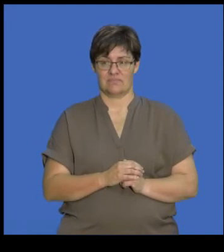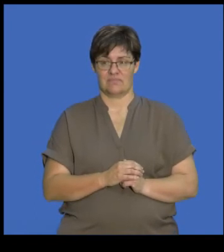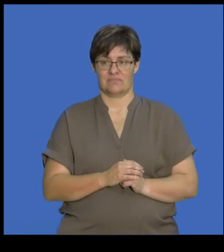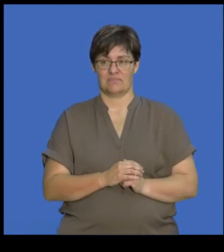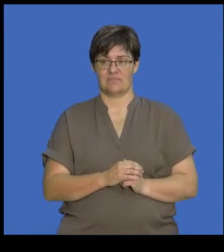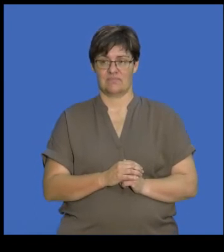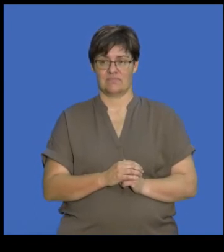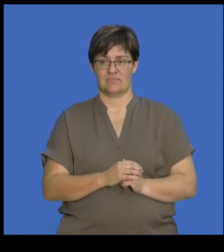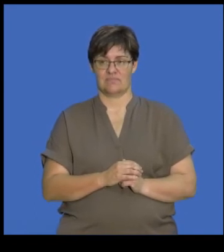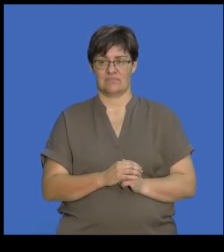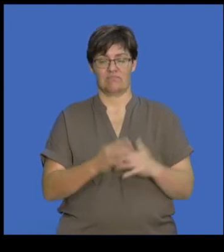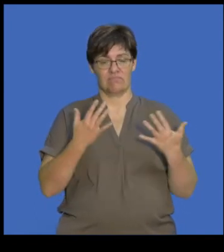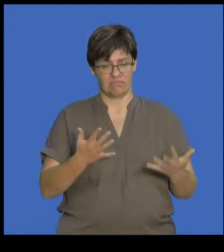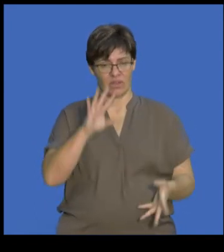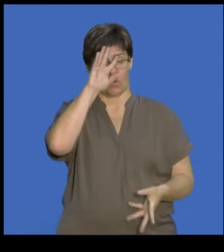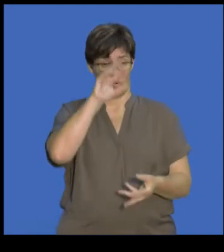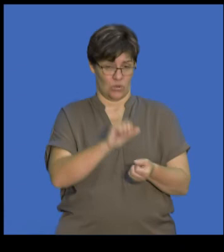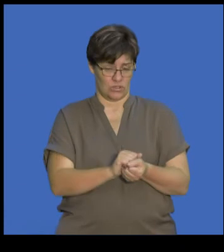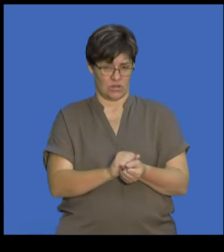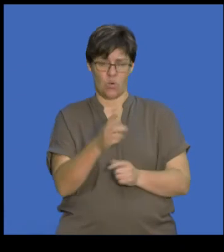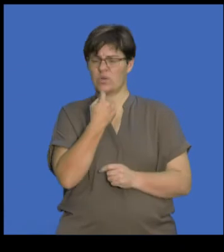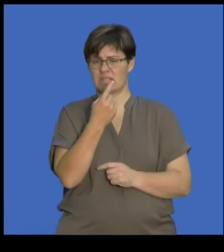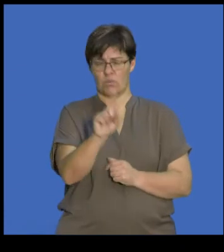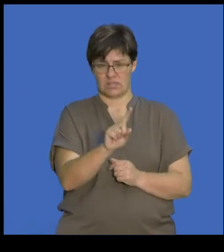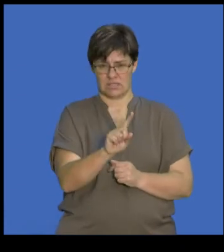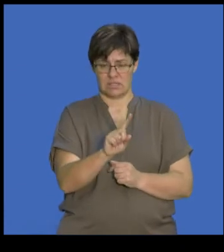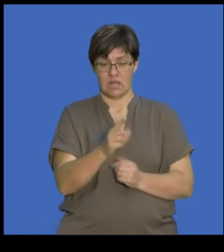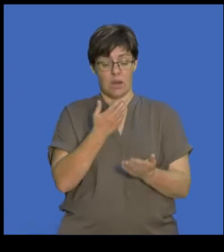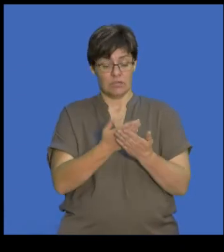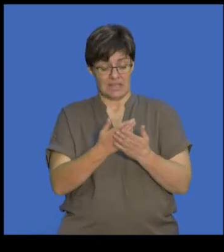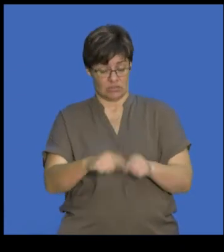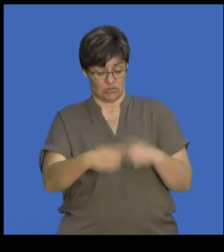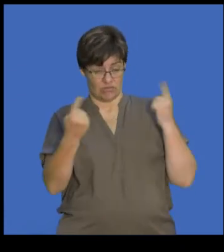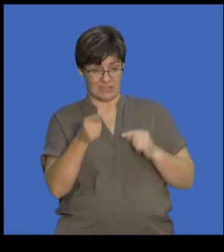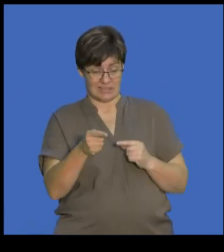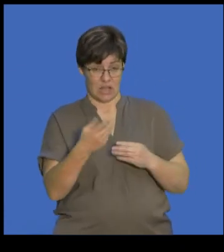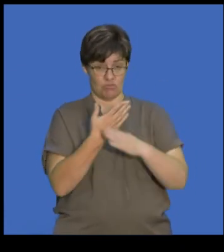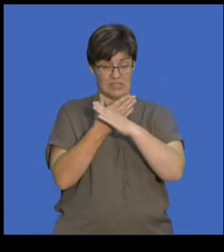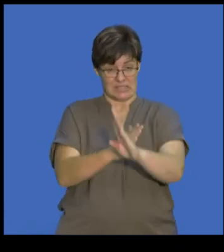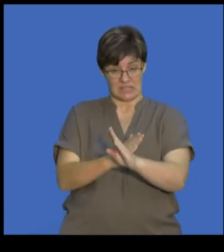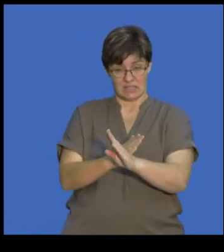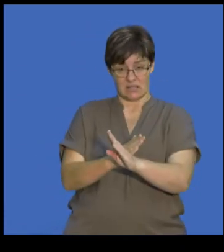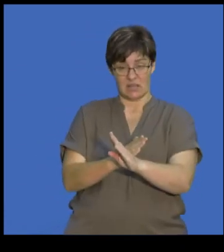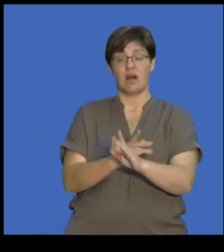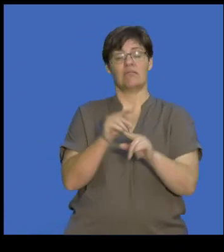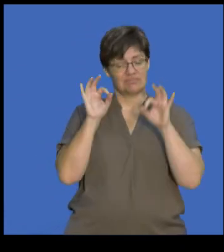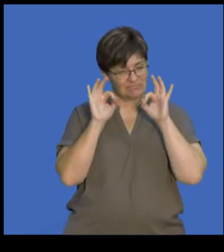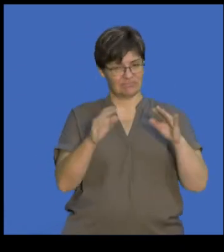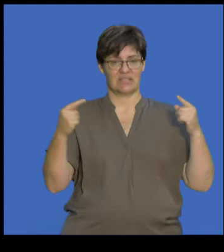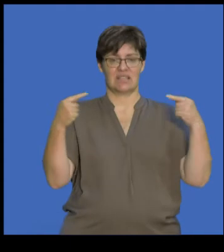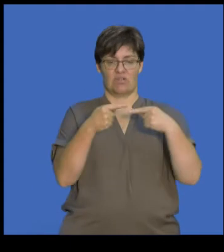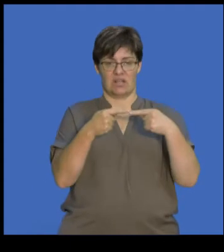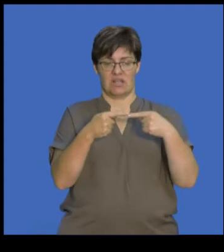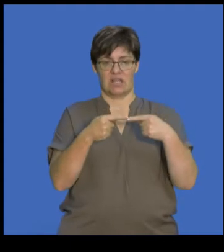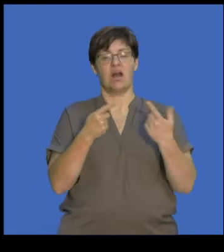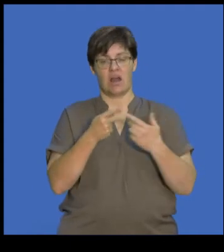and then in conclusion, we are saying that the potential difference across a resistor is directly proportional to current passing through